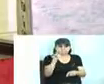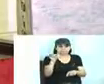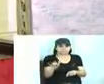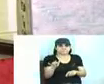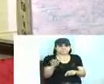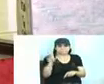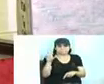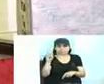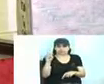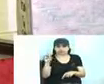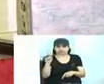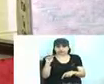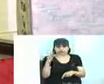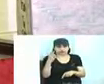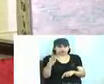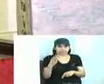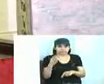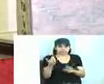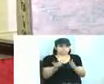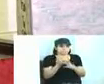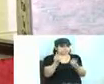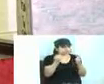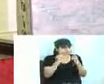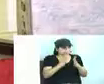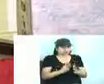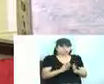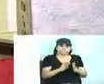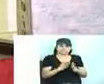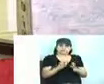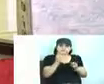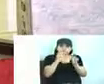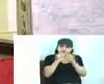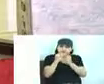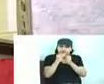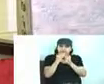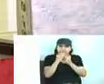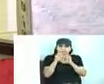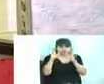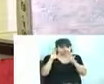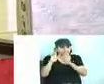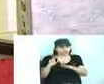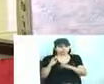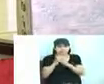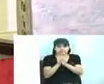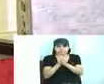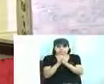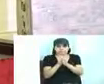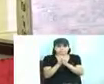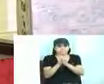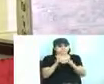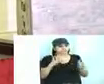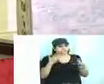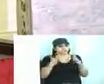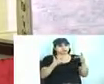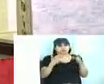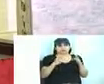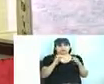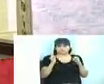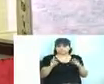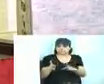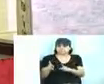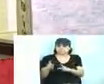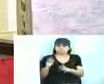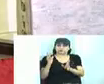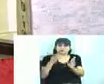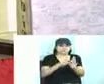30th. We're going to have the newcomers brunch on a Sunday worship. And then there is also this exciting opportunity for us to join together